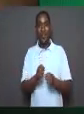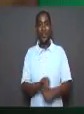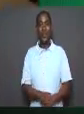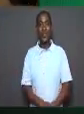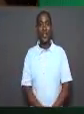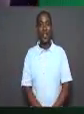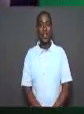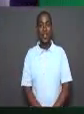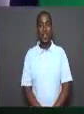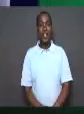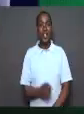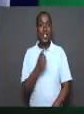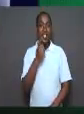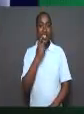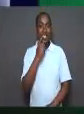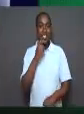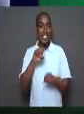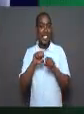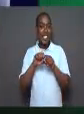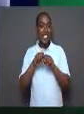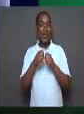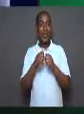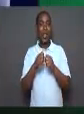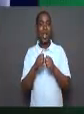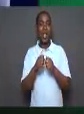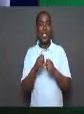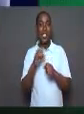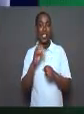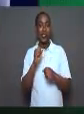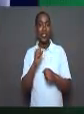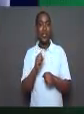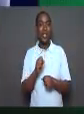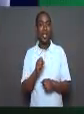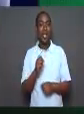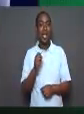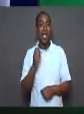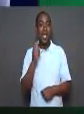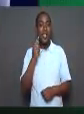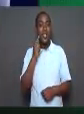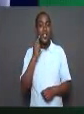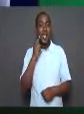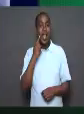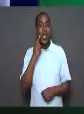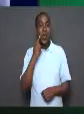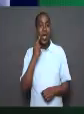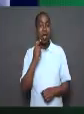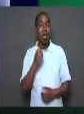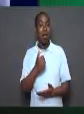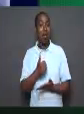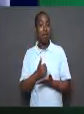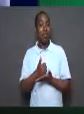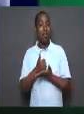bite and chew up food, while saliva helps to break down the